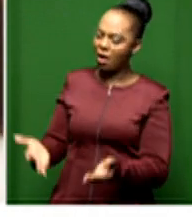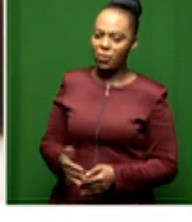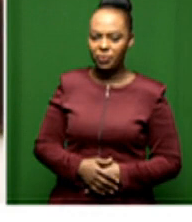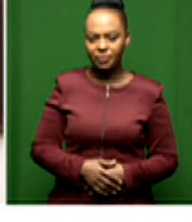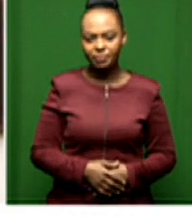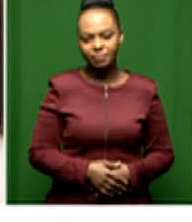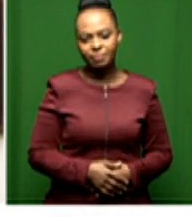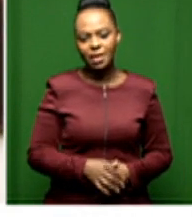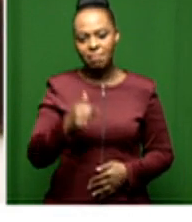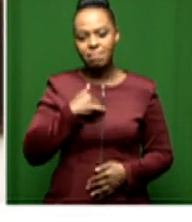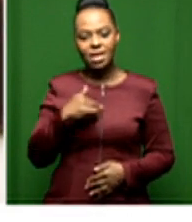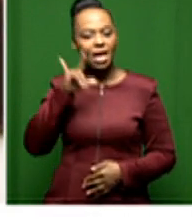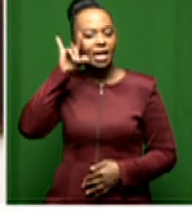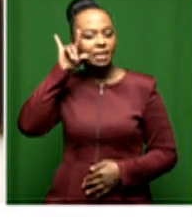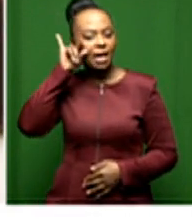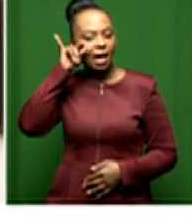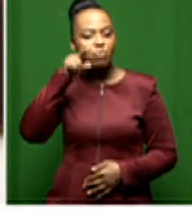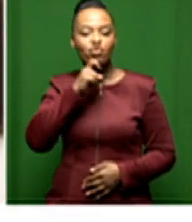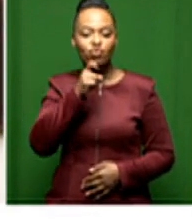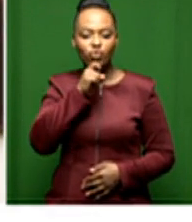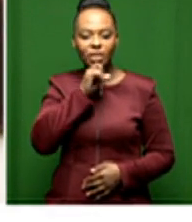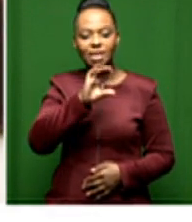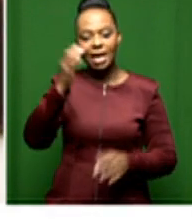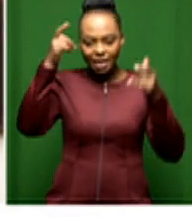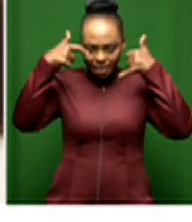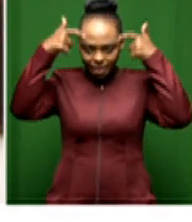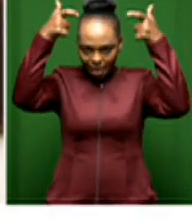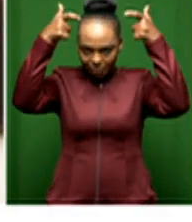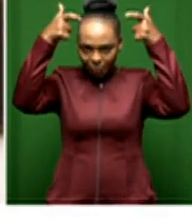So I'm only on Instagram, which is